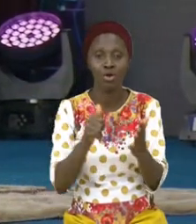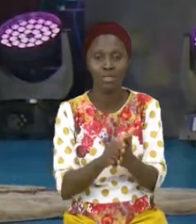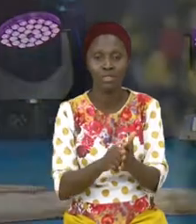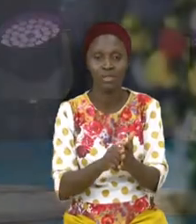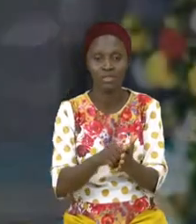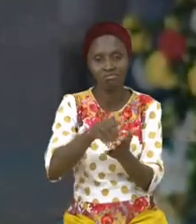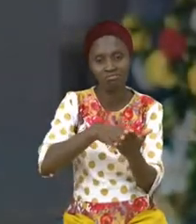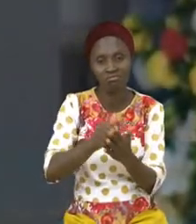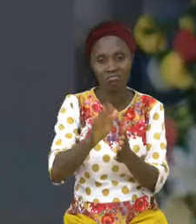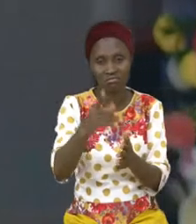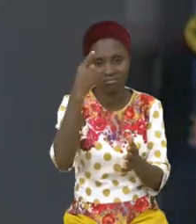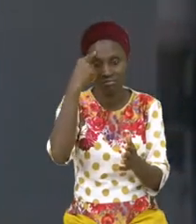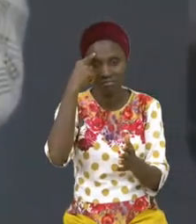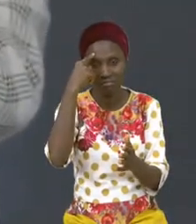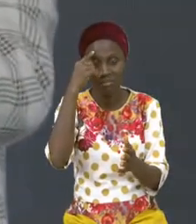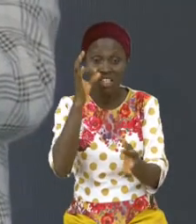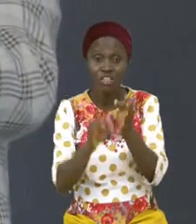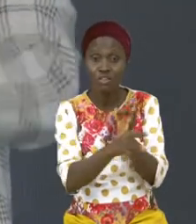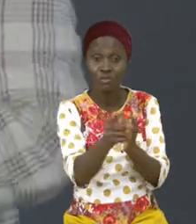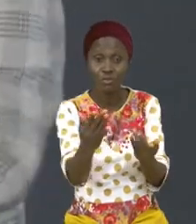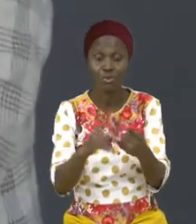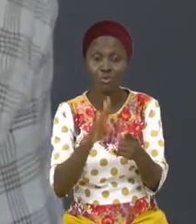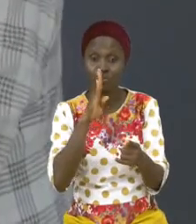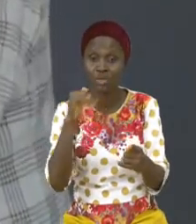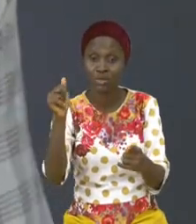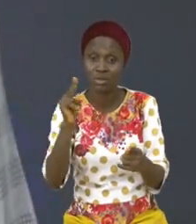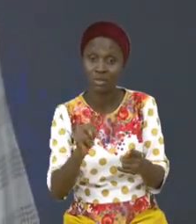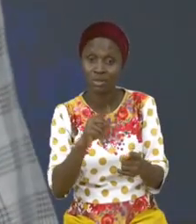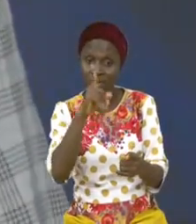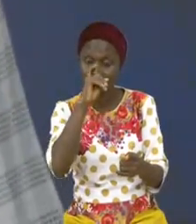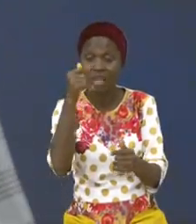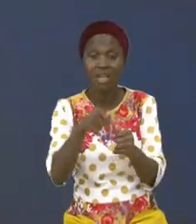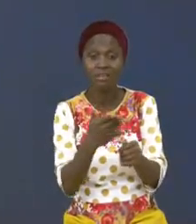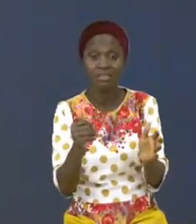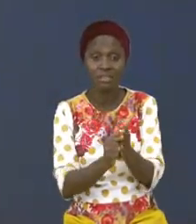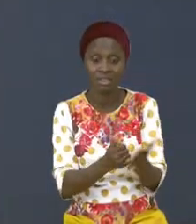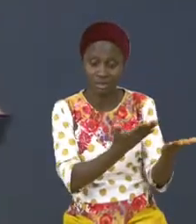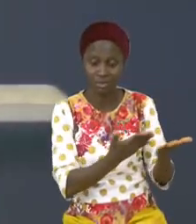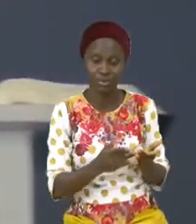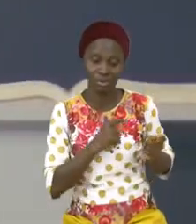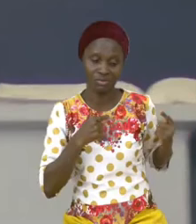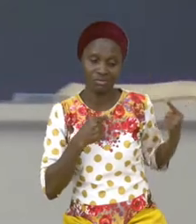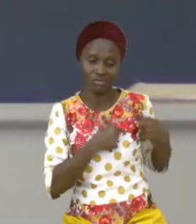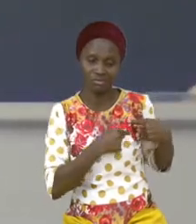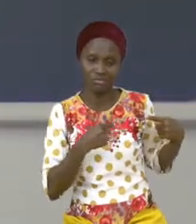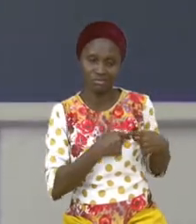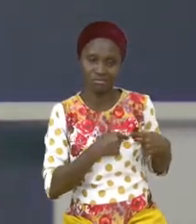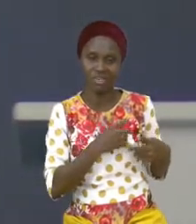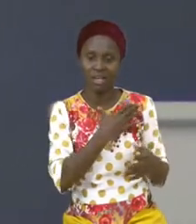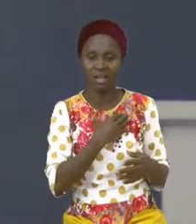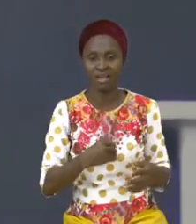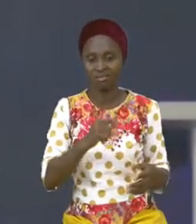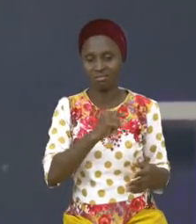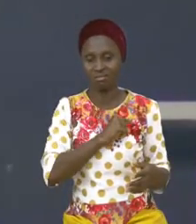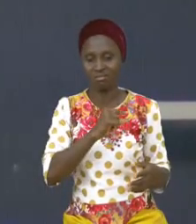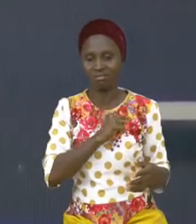to be an ego that everything that brought guilt condemnation and it